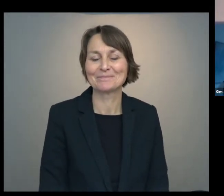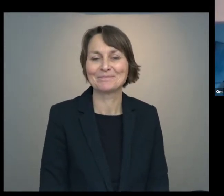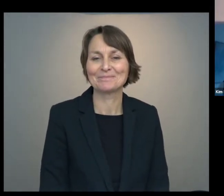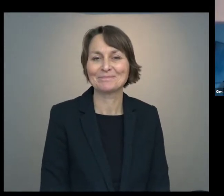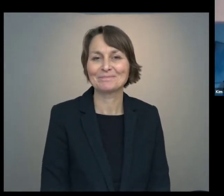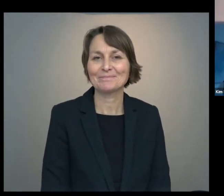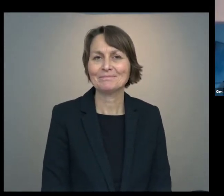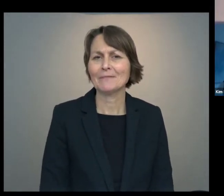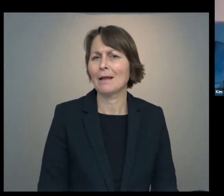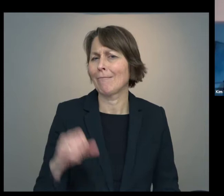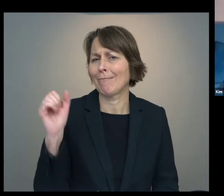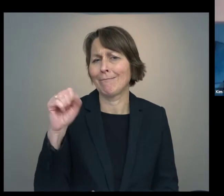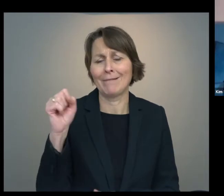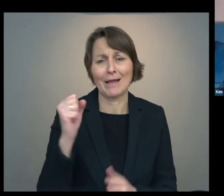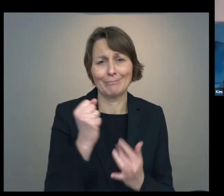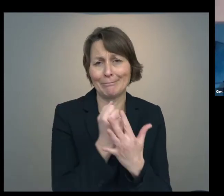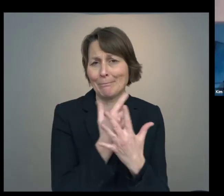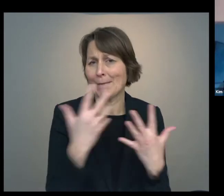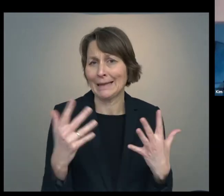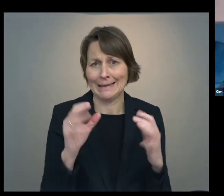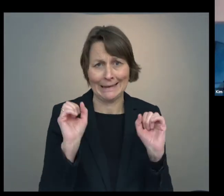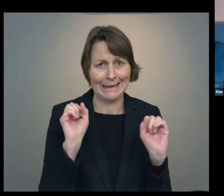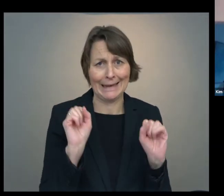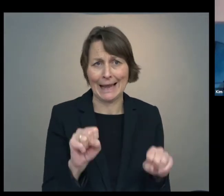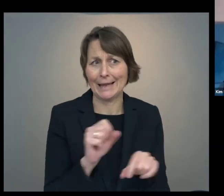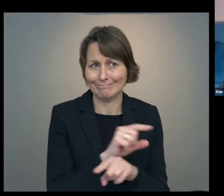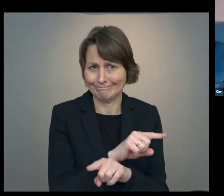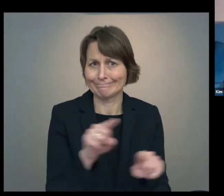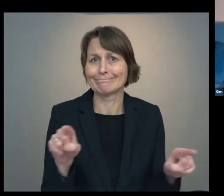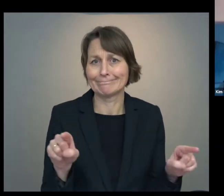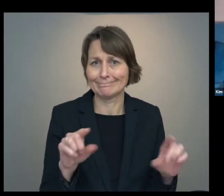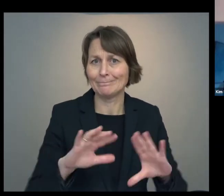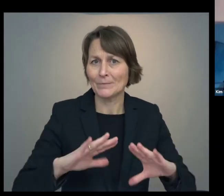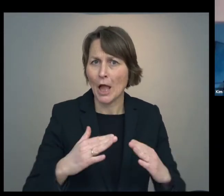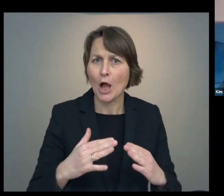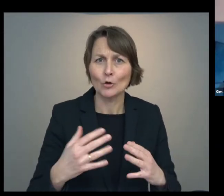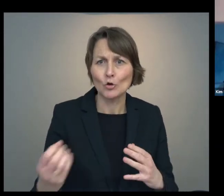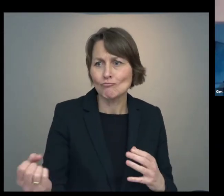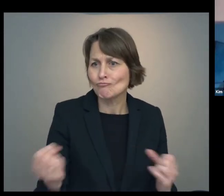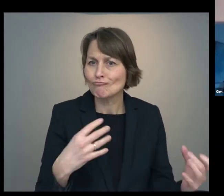touched a little bit on that just then. Yeah, there's a ton of ways